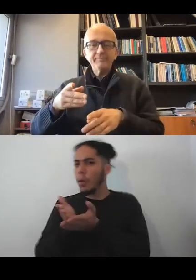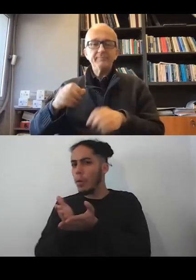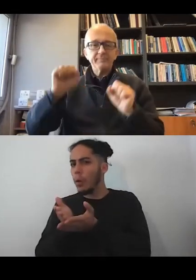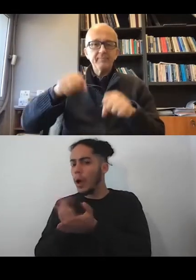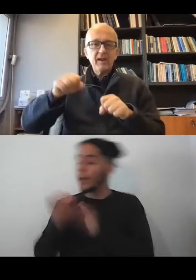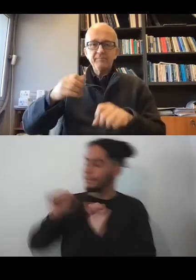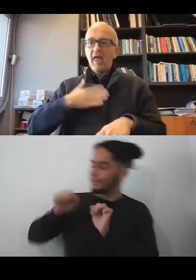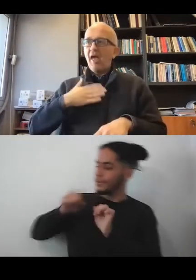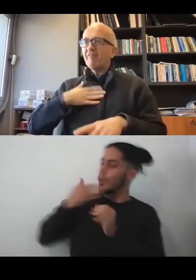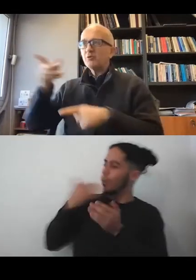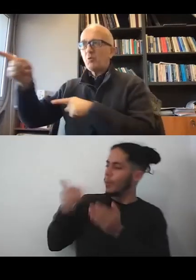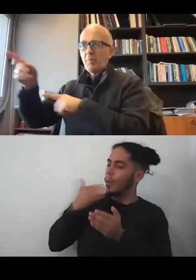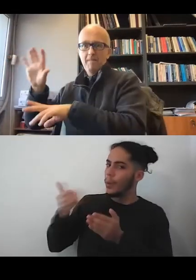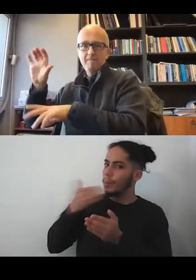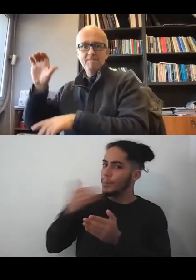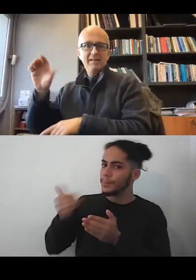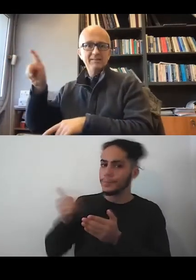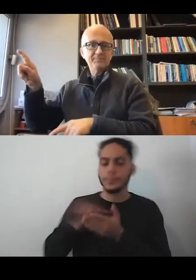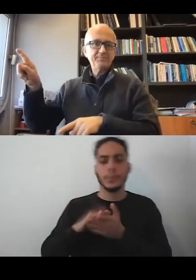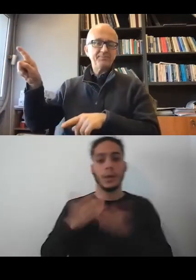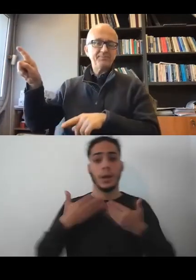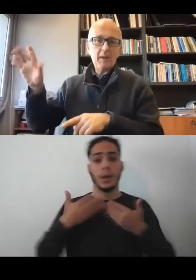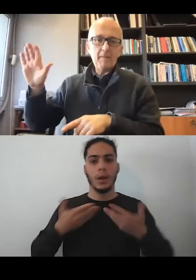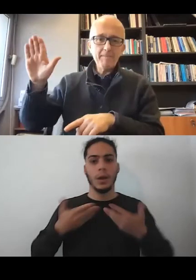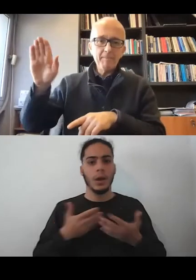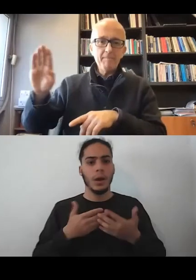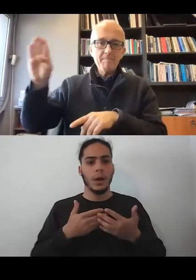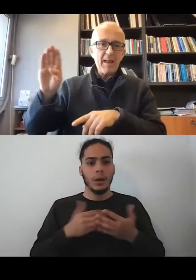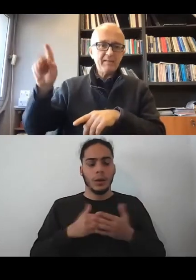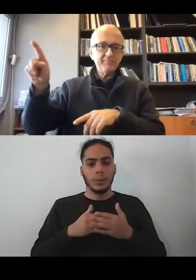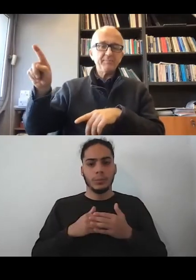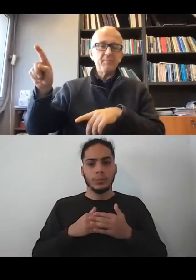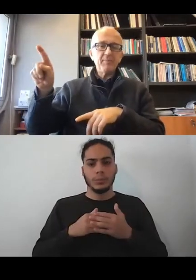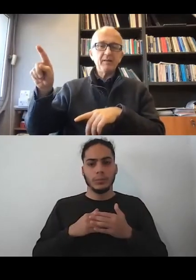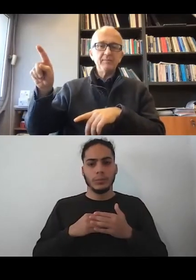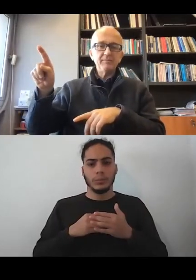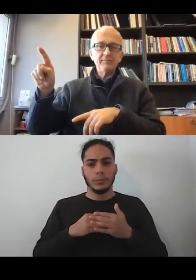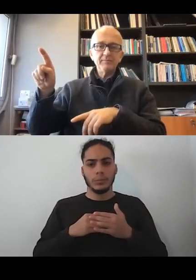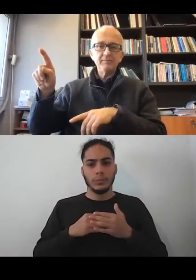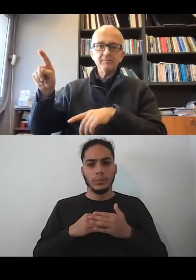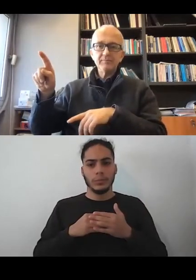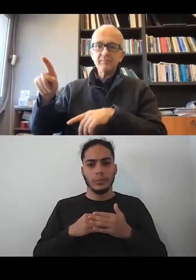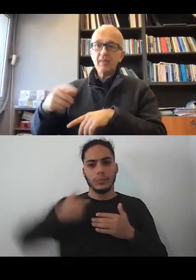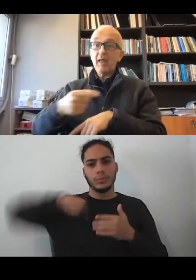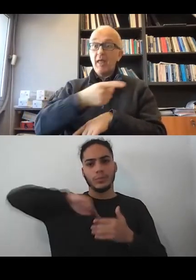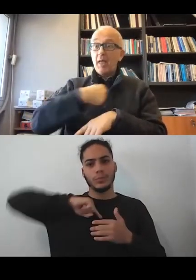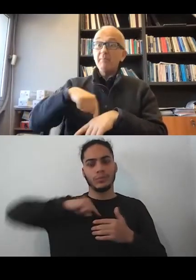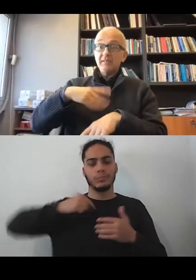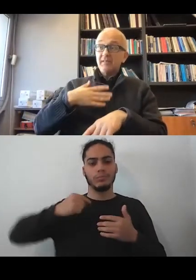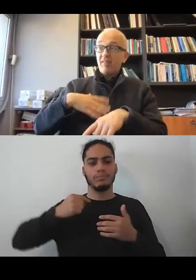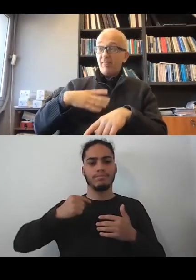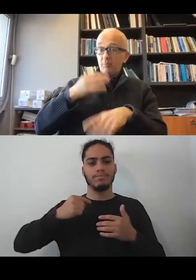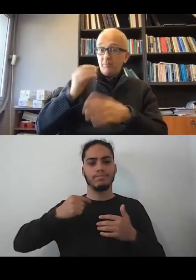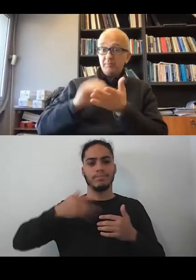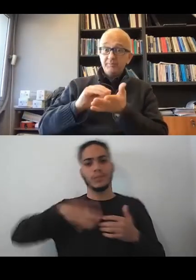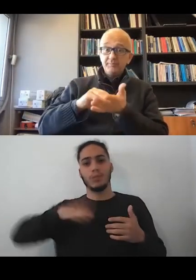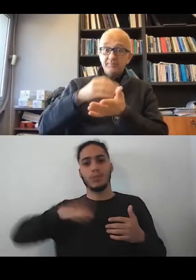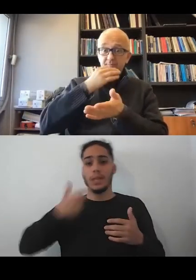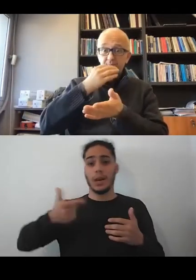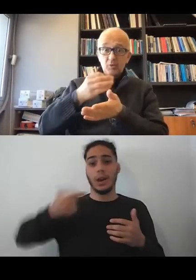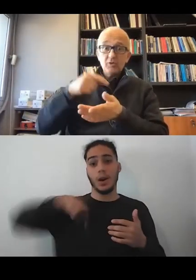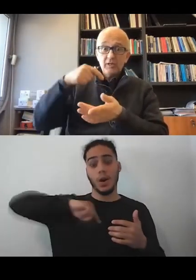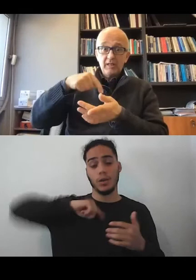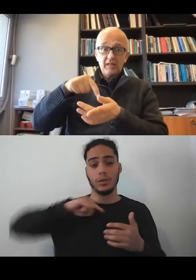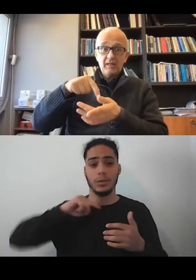Ben. We would also like to tell you that we are present also at the social